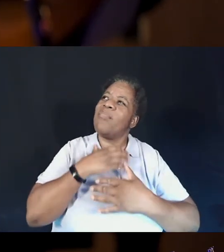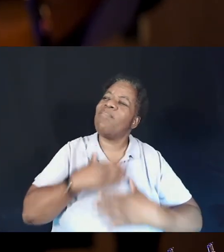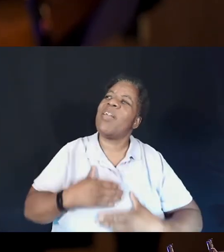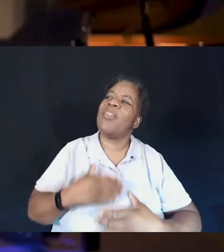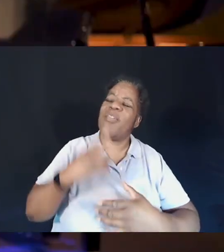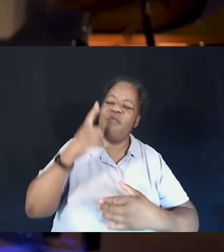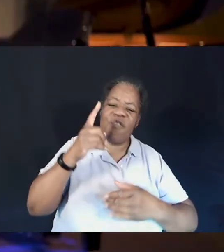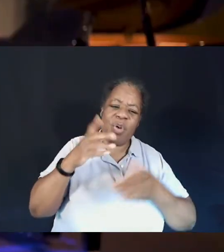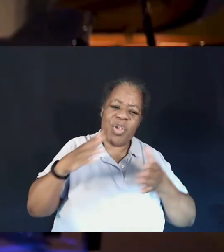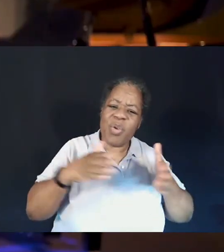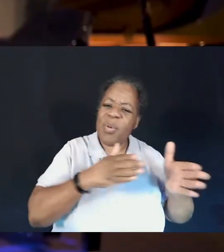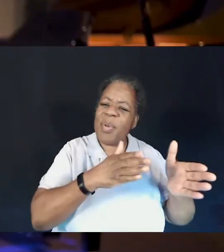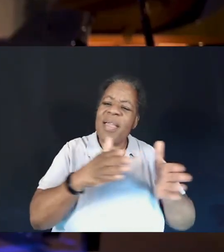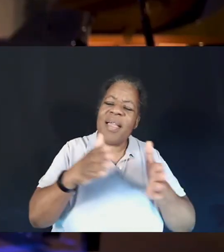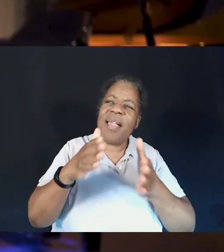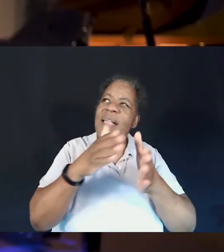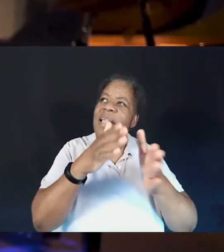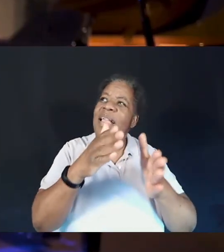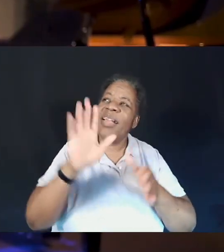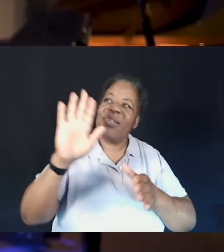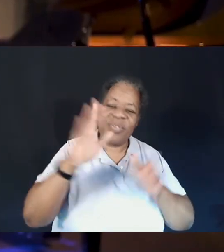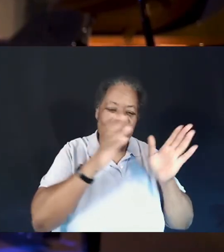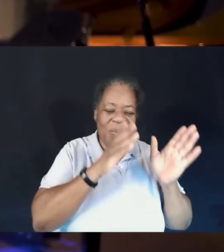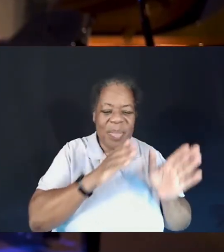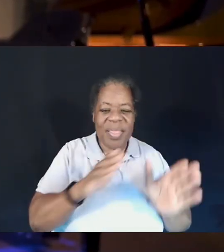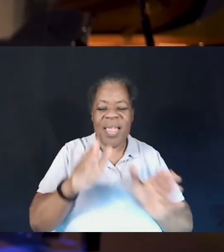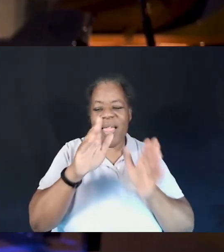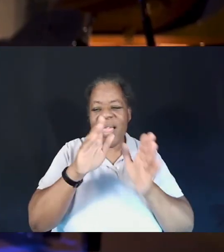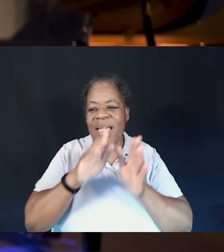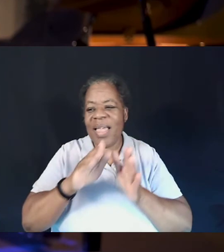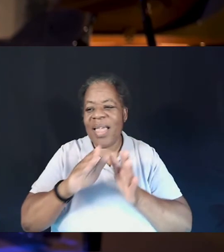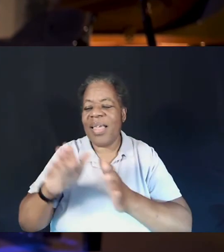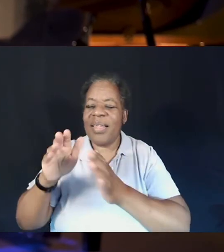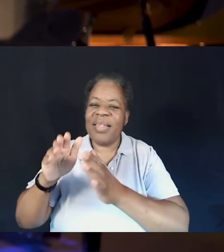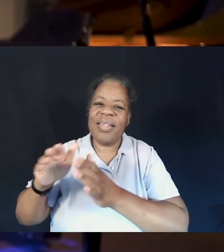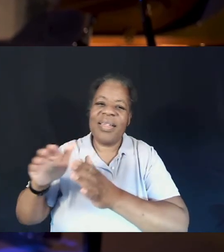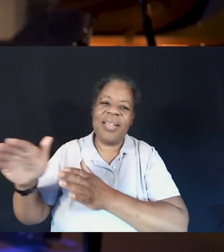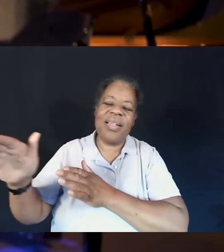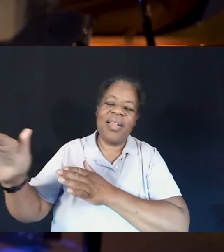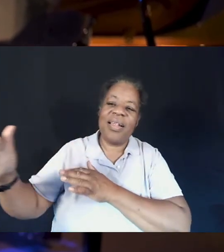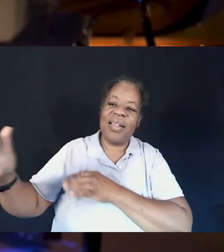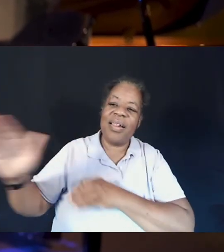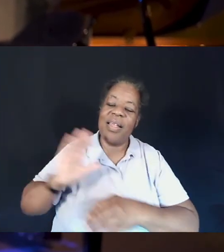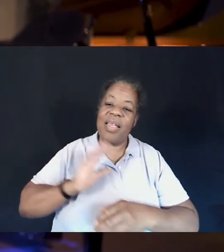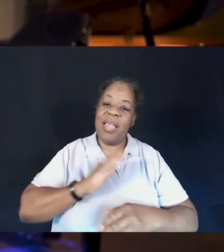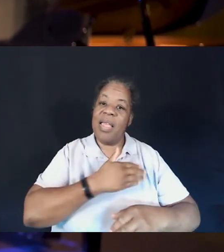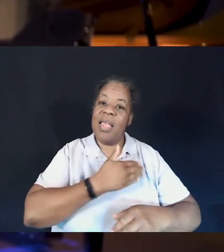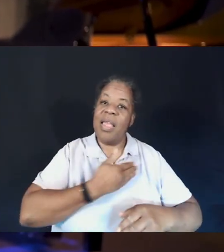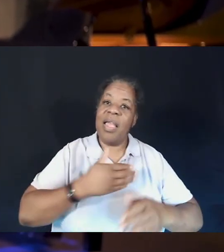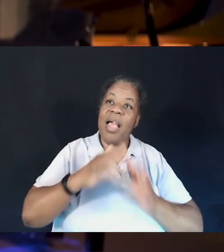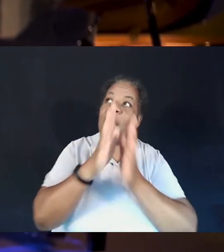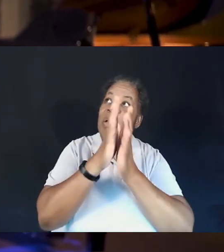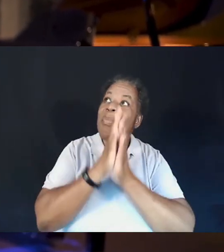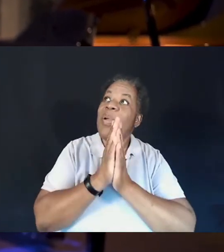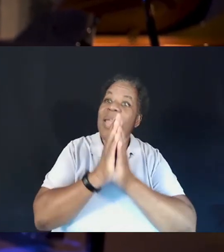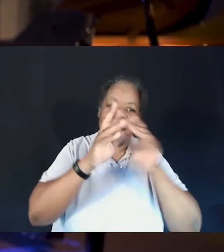ways. Let the fragrance of our prayers